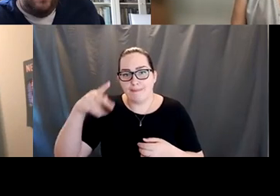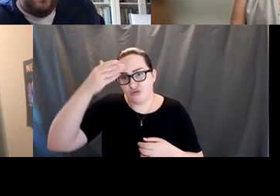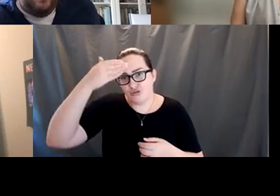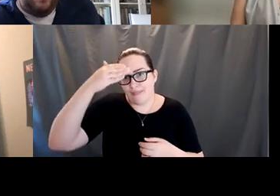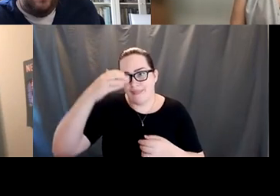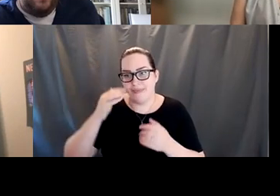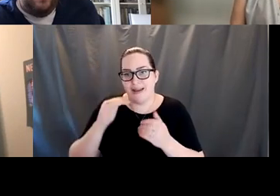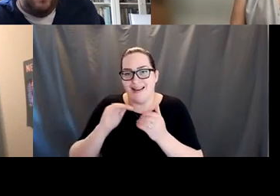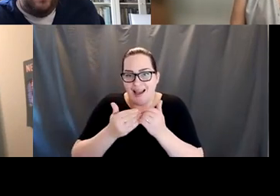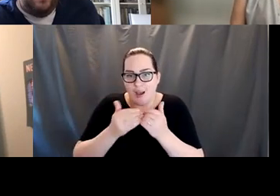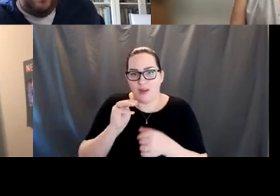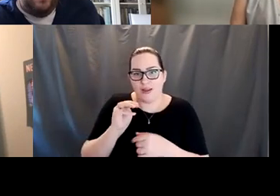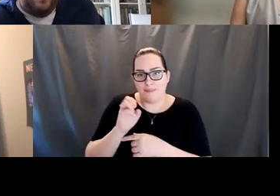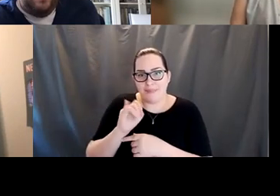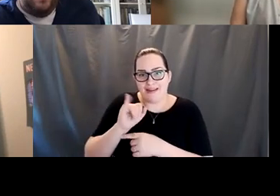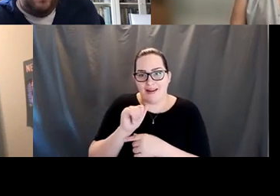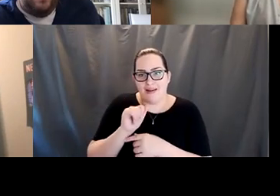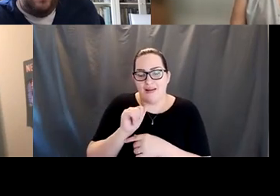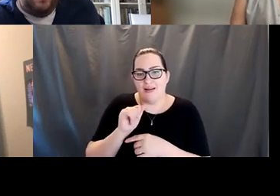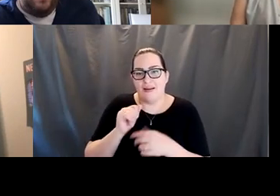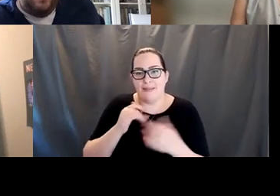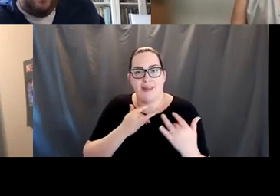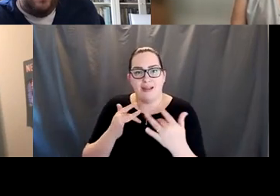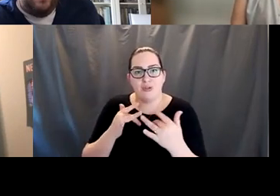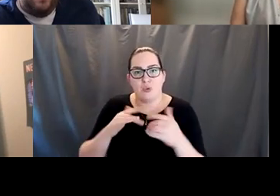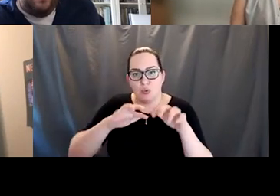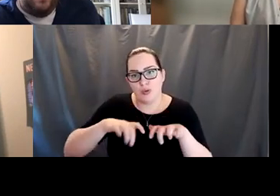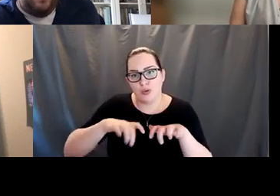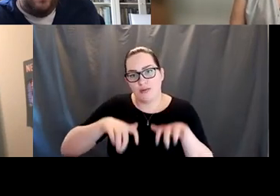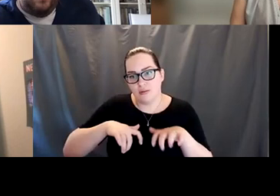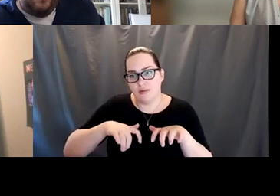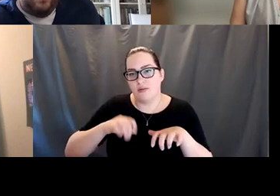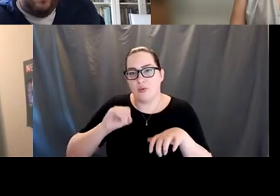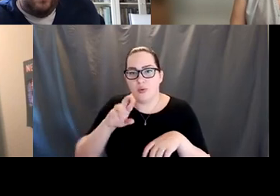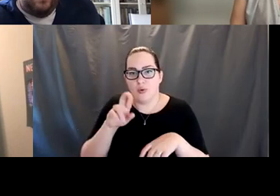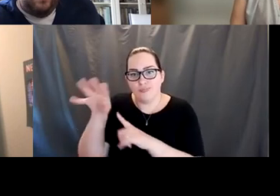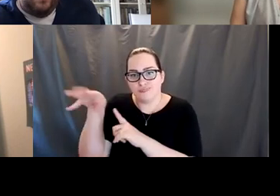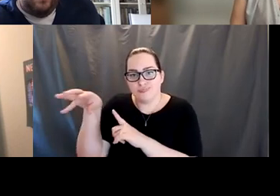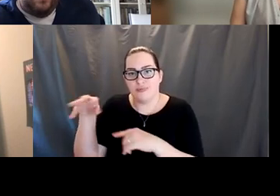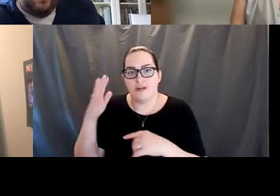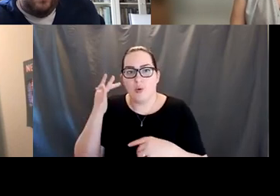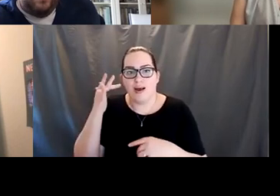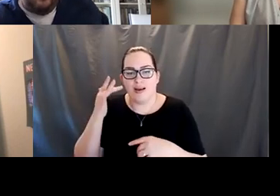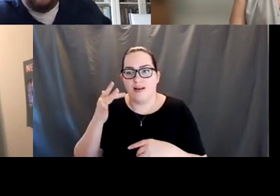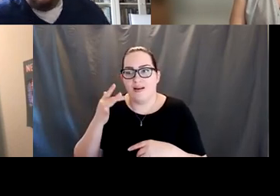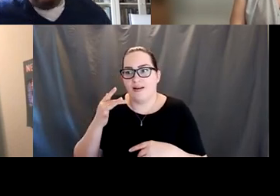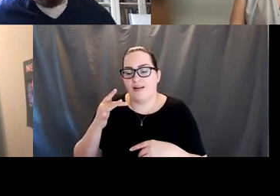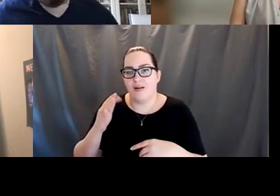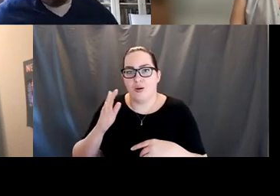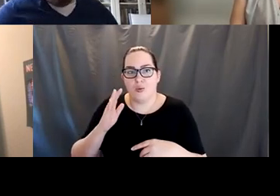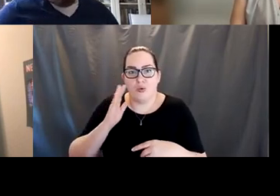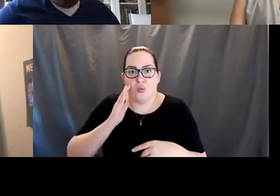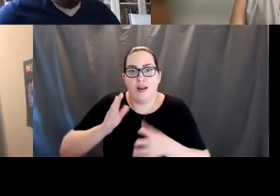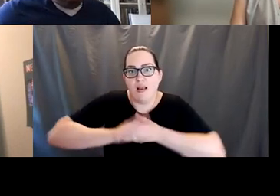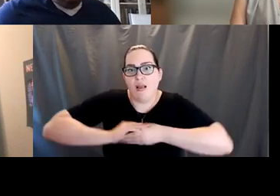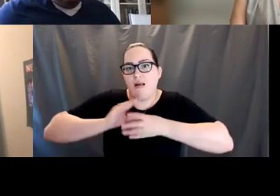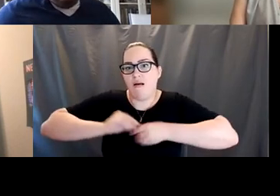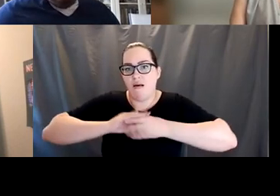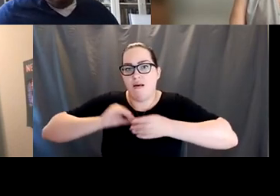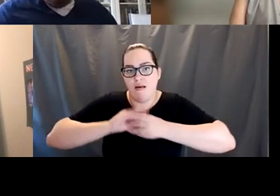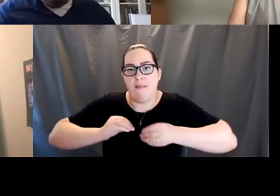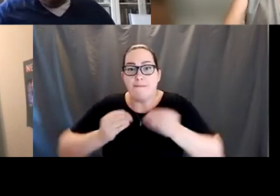interested in the psychological impact of reporting. So the next question I have is also going to fall along into that, but hopefully in a more positive direction.